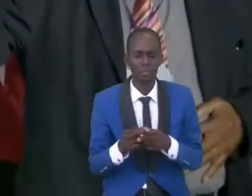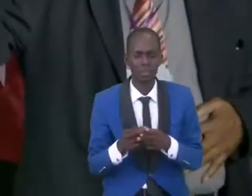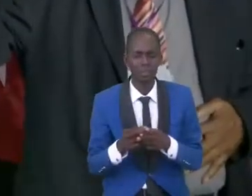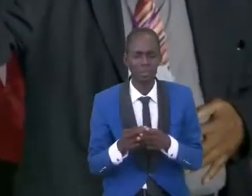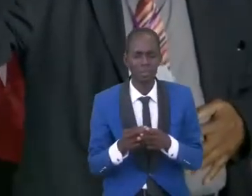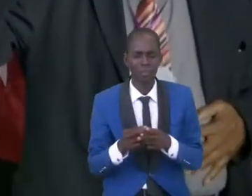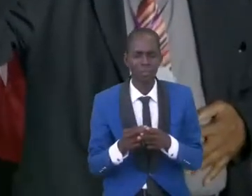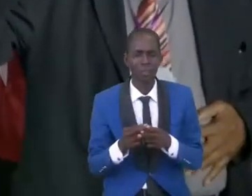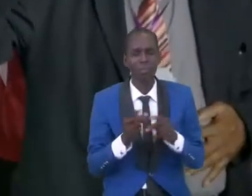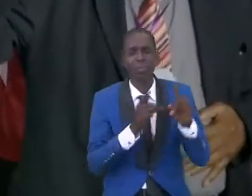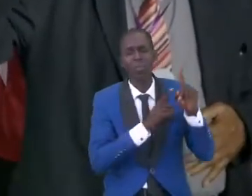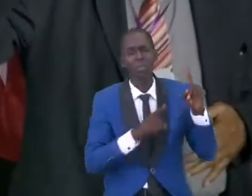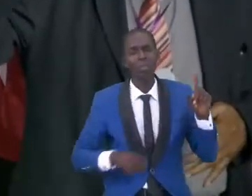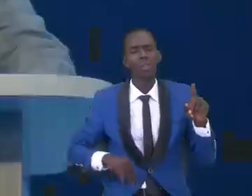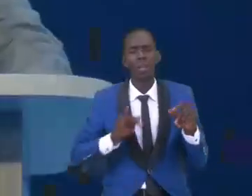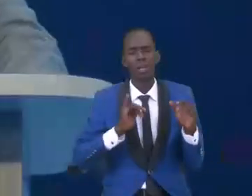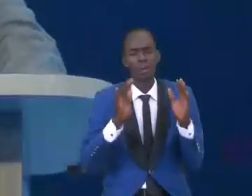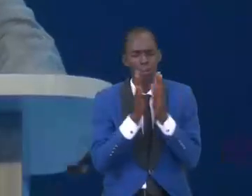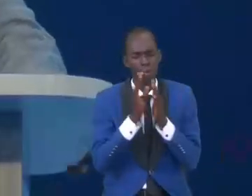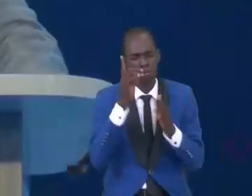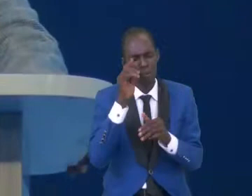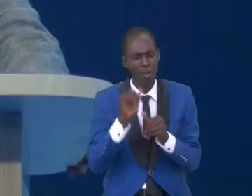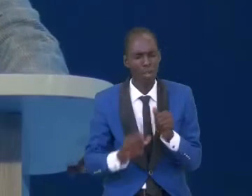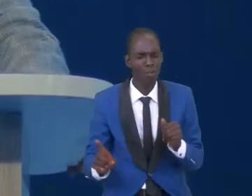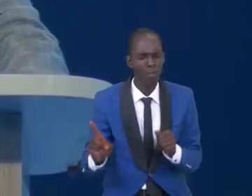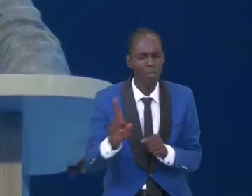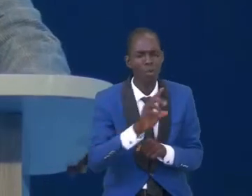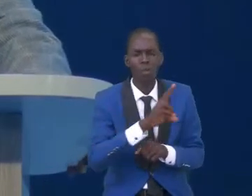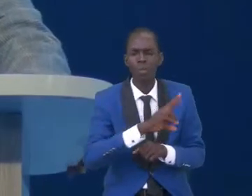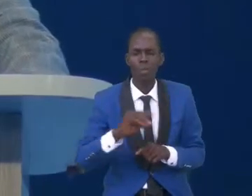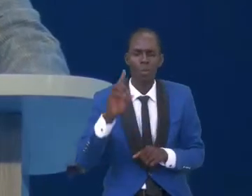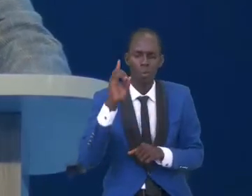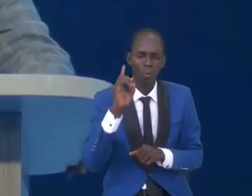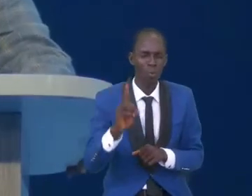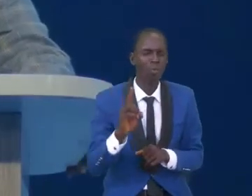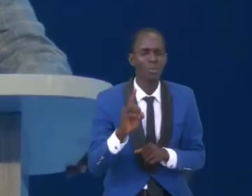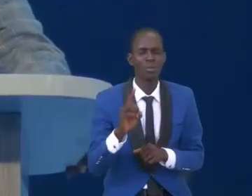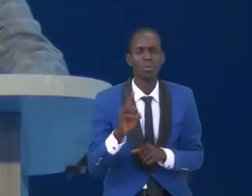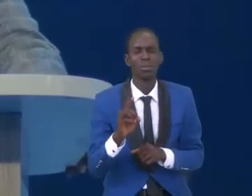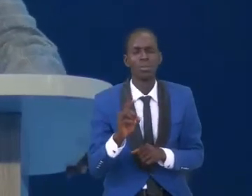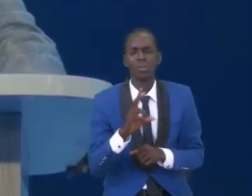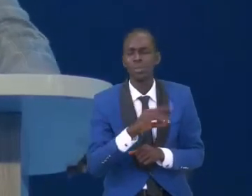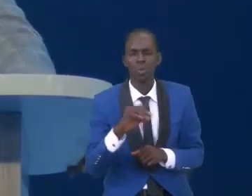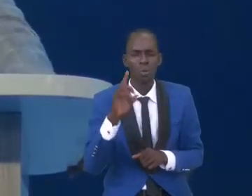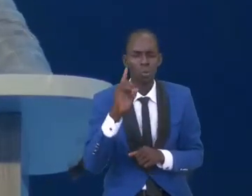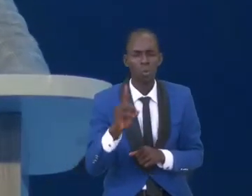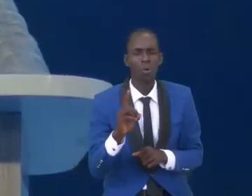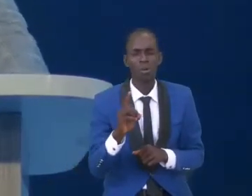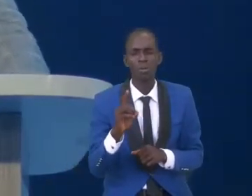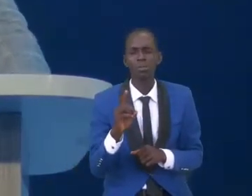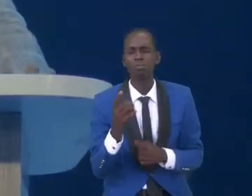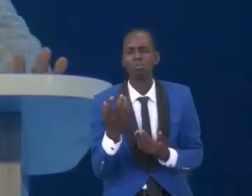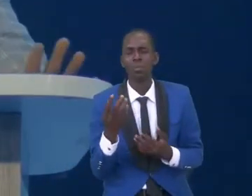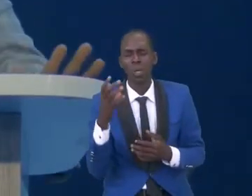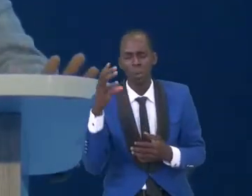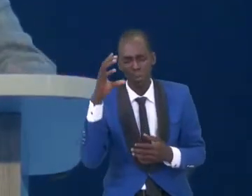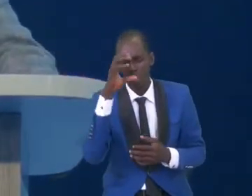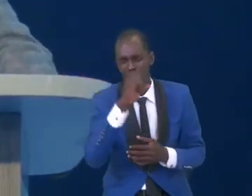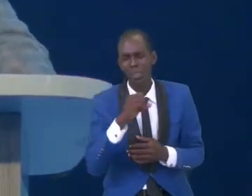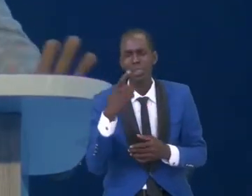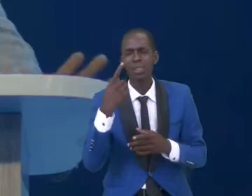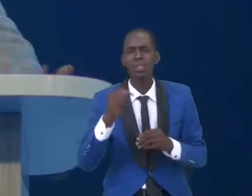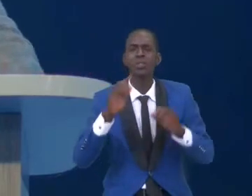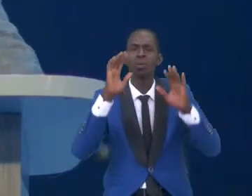Lord, I pray for everyone. Nobody, no one missing their wonder, their miracle,